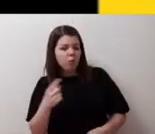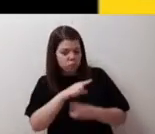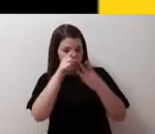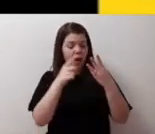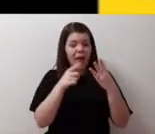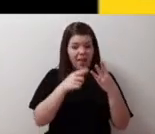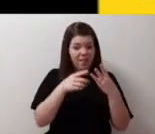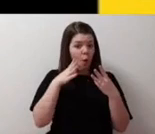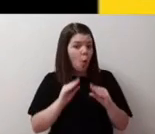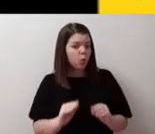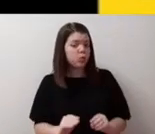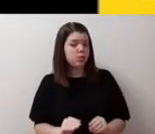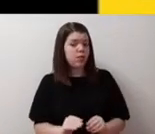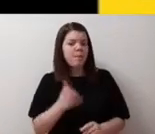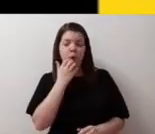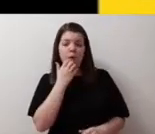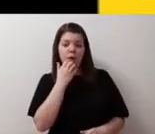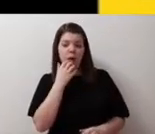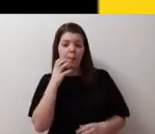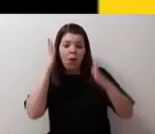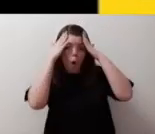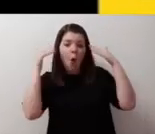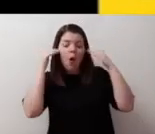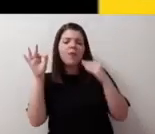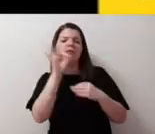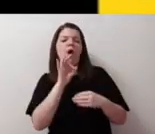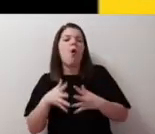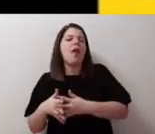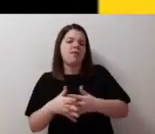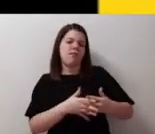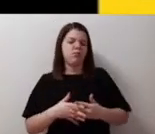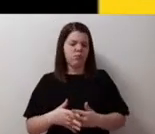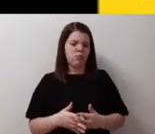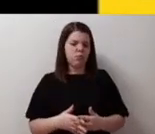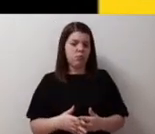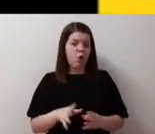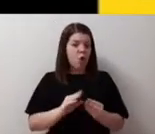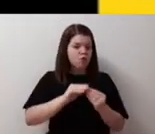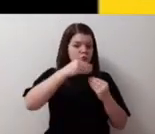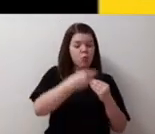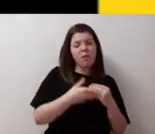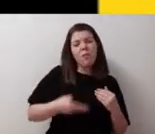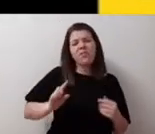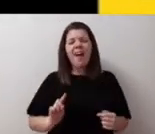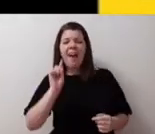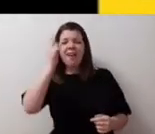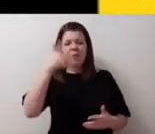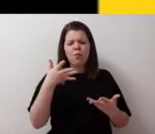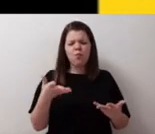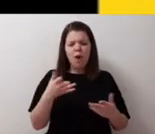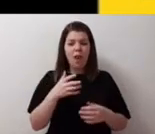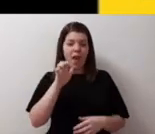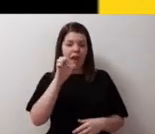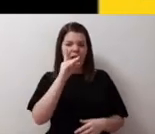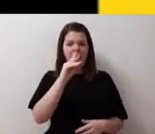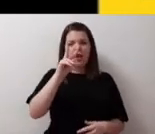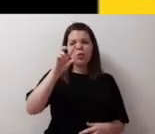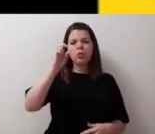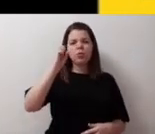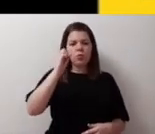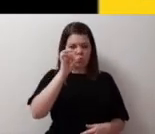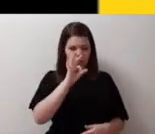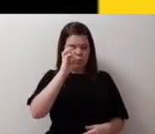as the Netherlands and the USA, with Edulearn being the most important manifesto. Willy